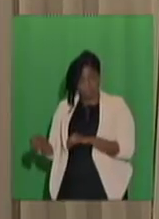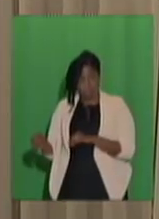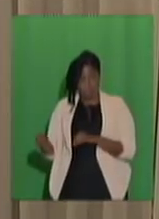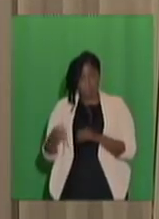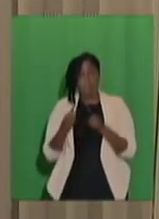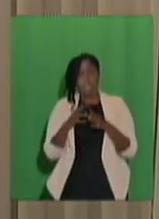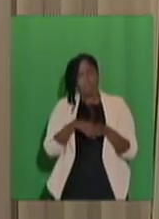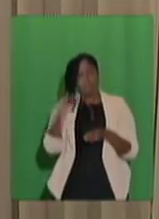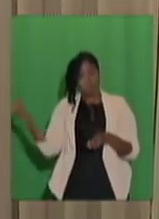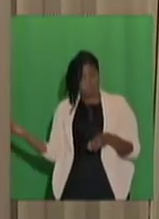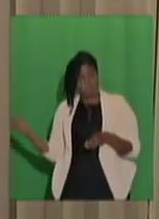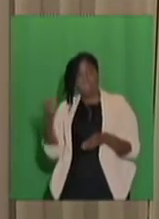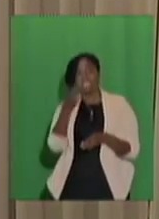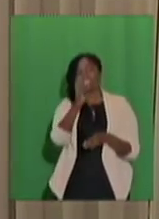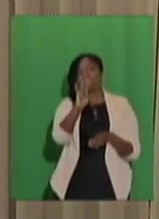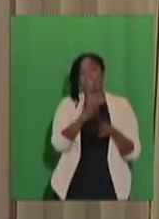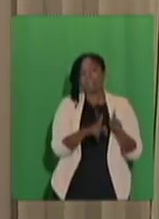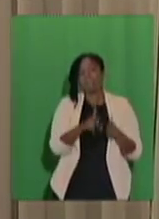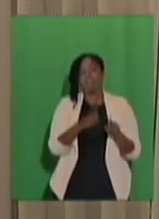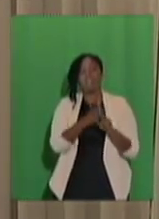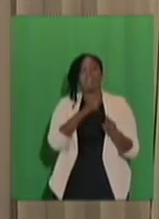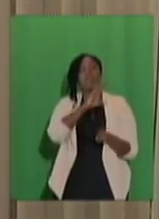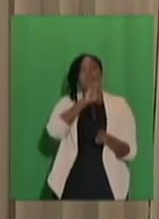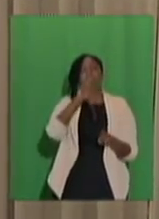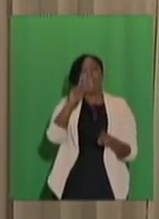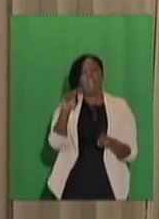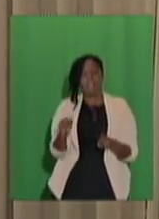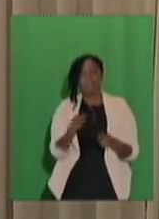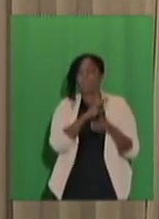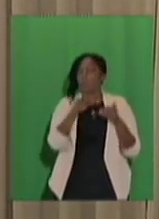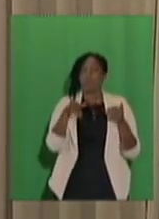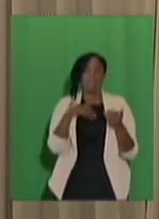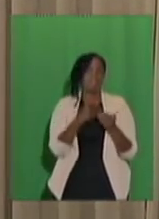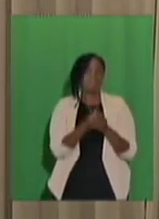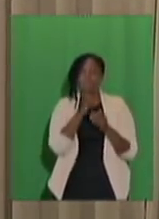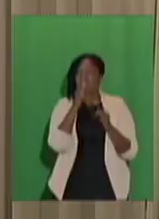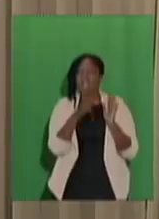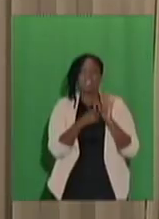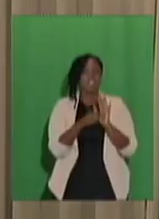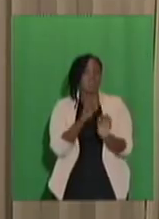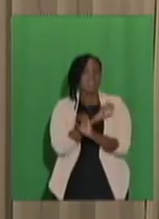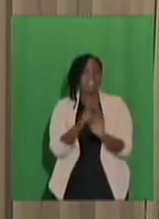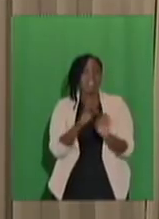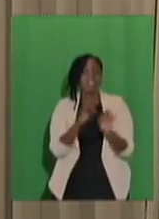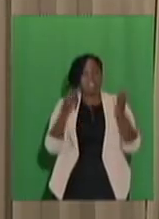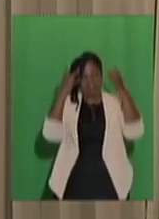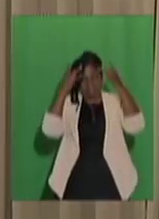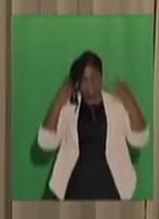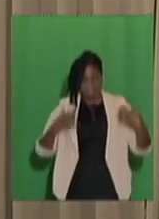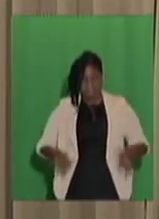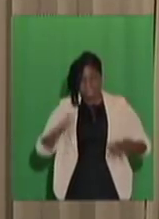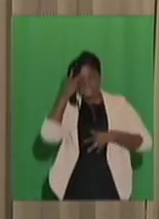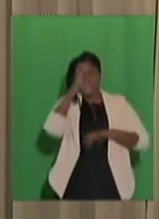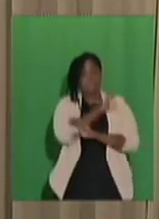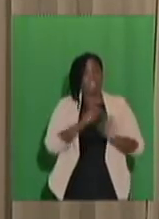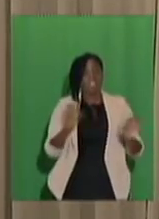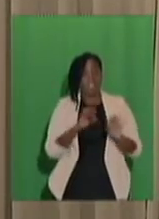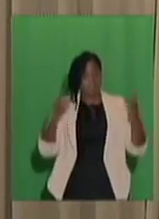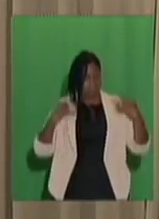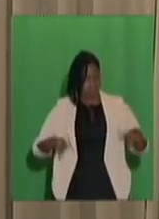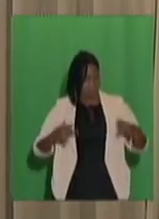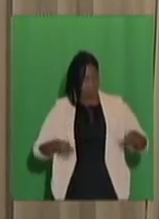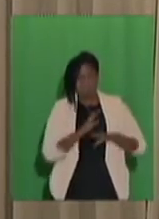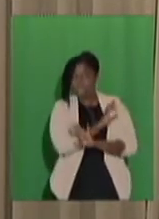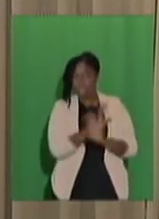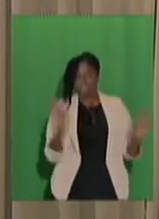night. They were all asymptomatic for, I would say, between 1 and 6 days. Some were getting